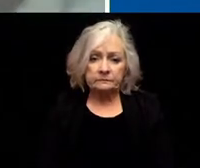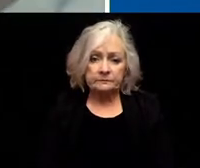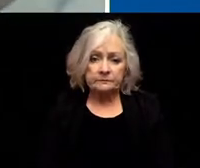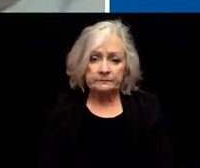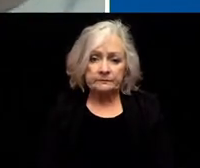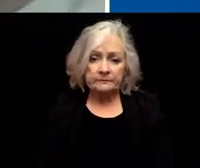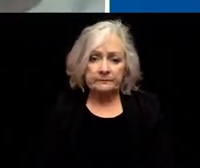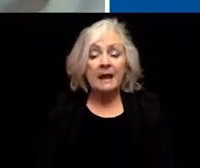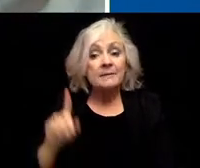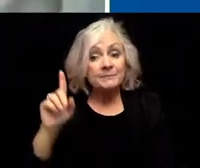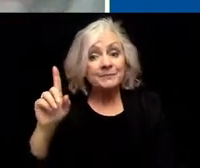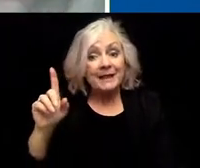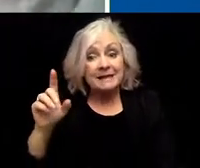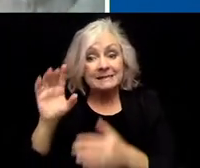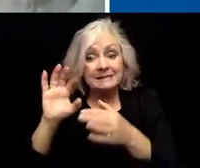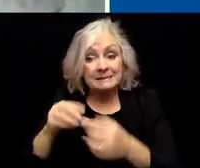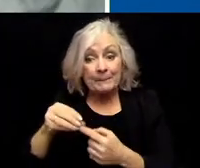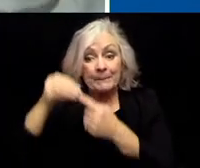Special Olympics,